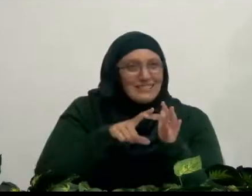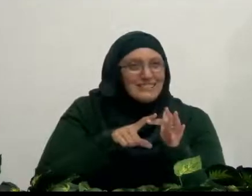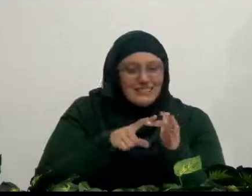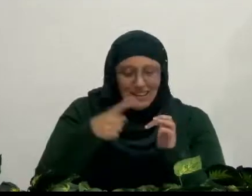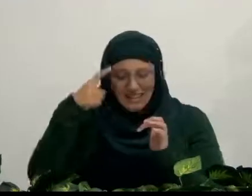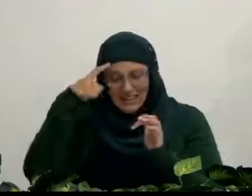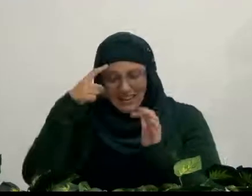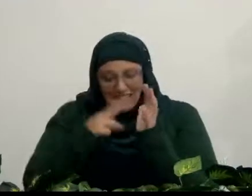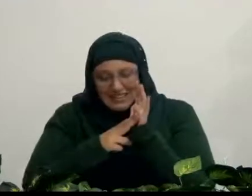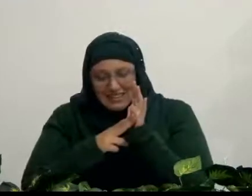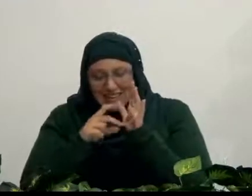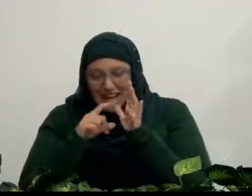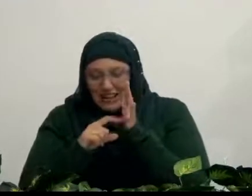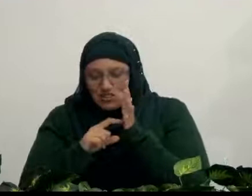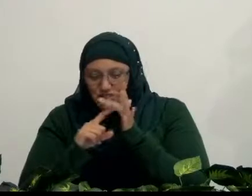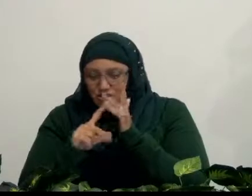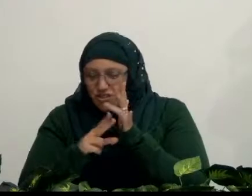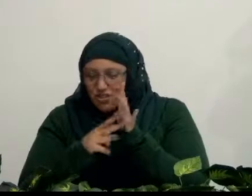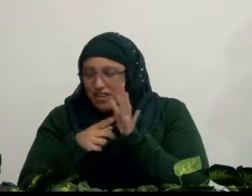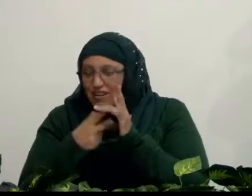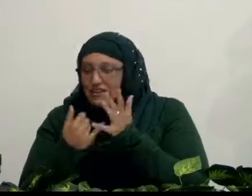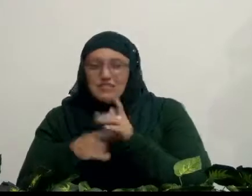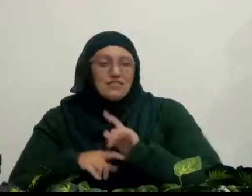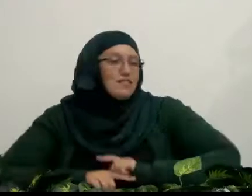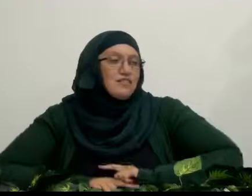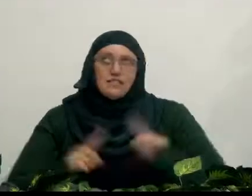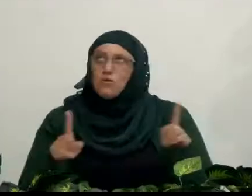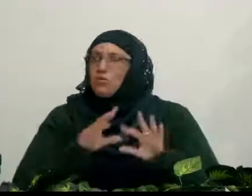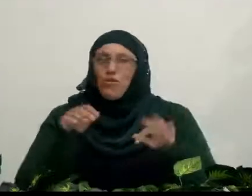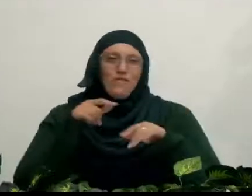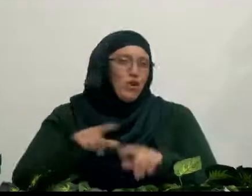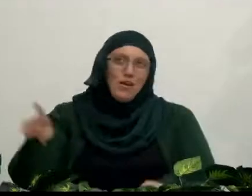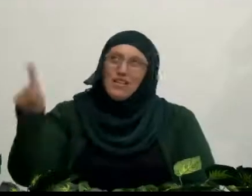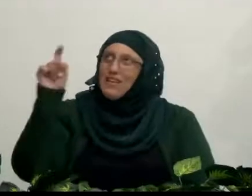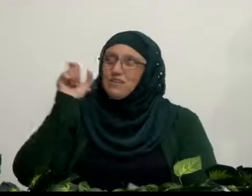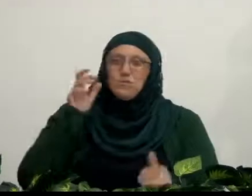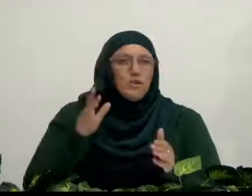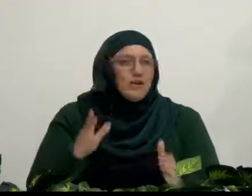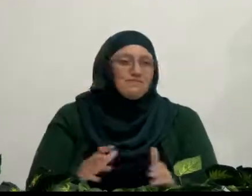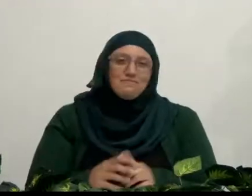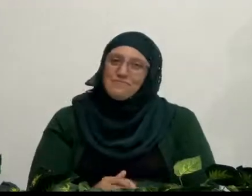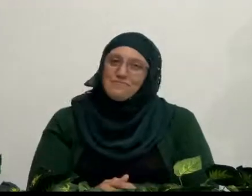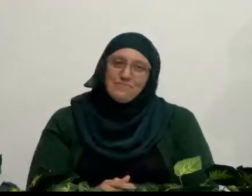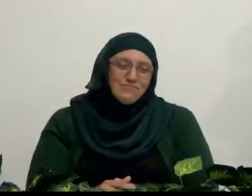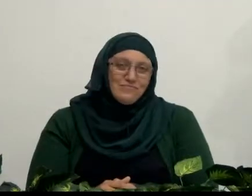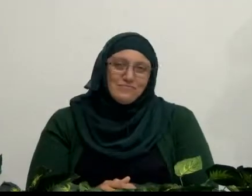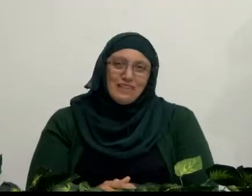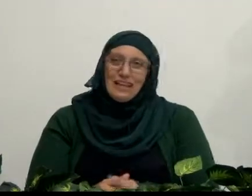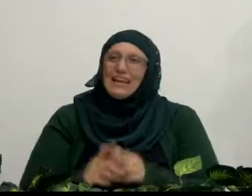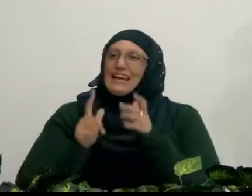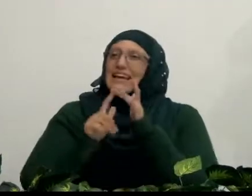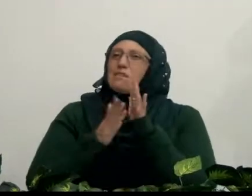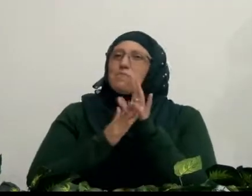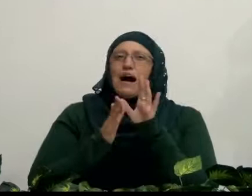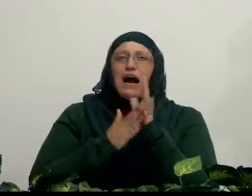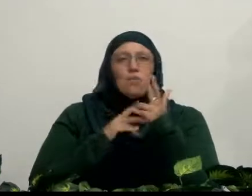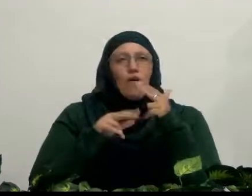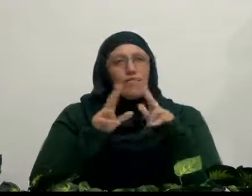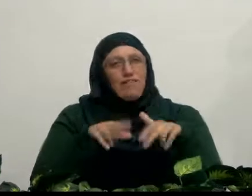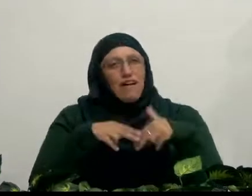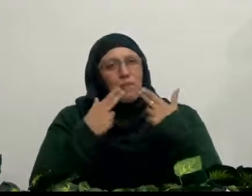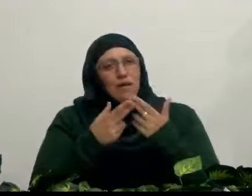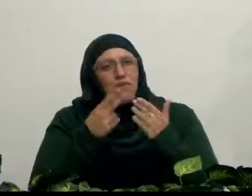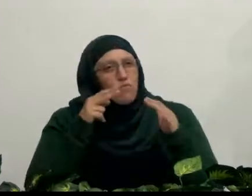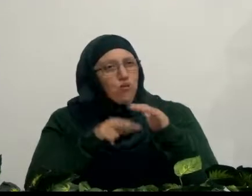true Muslims. Rest assured with that. Rest assured with that. These are basic teachings of Islam. Imams of Ahlul Bayt alayhimus salam,